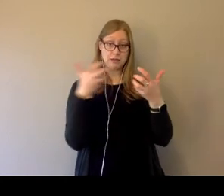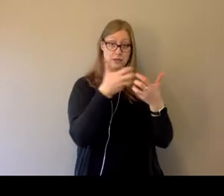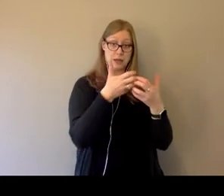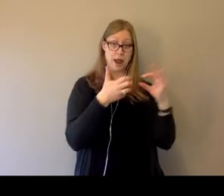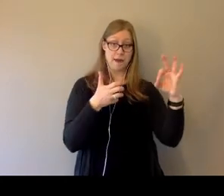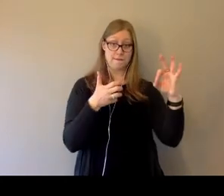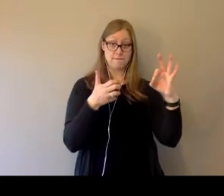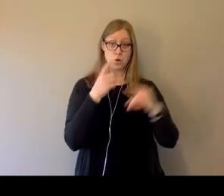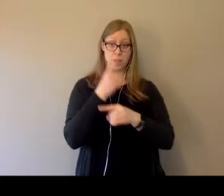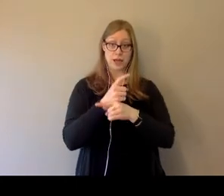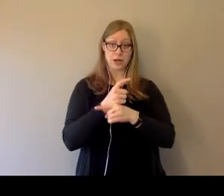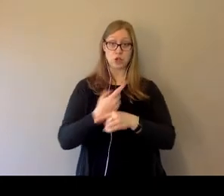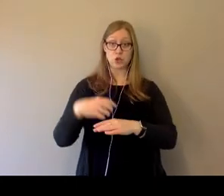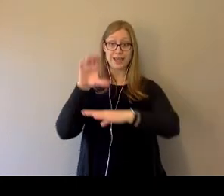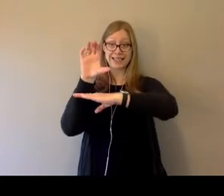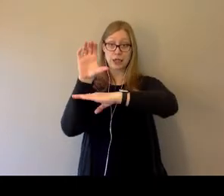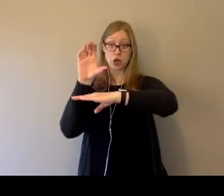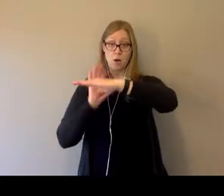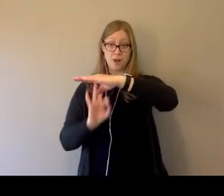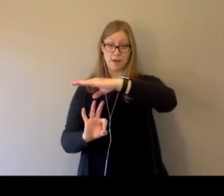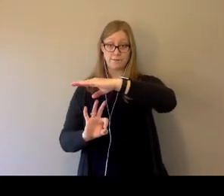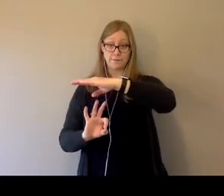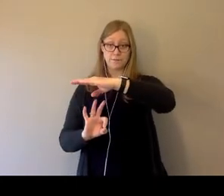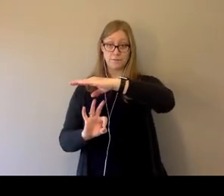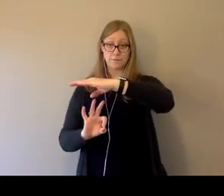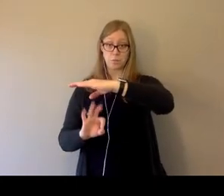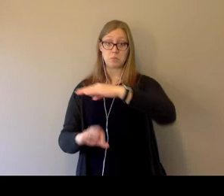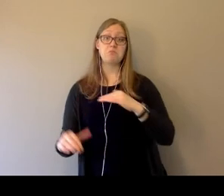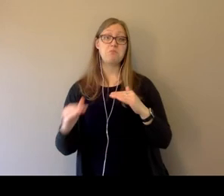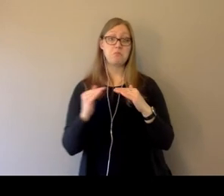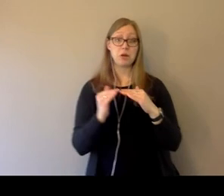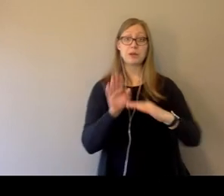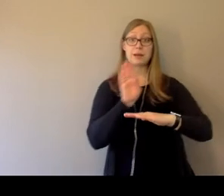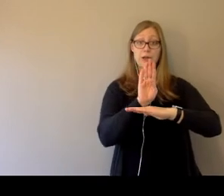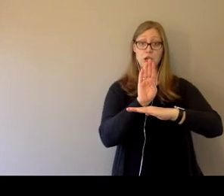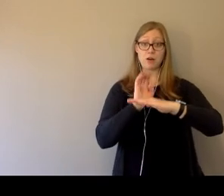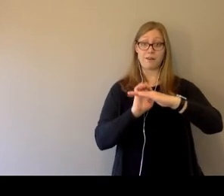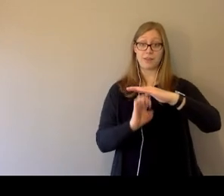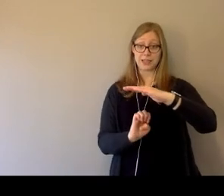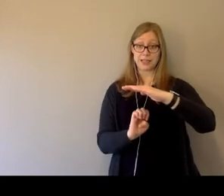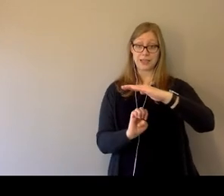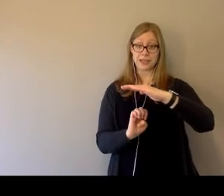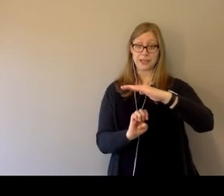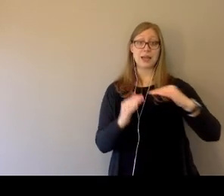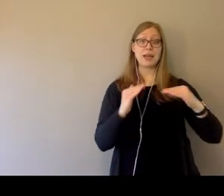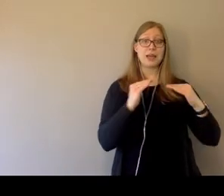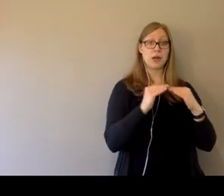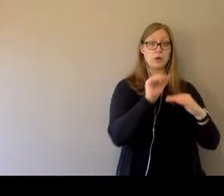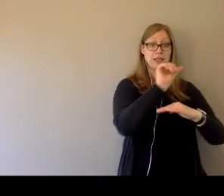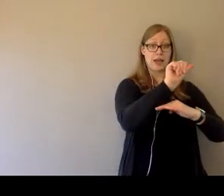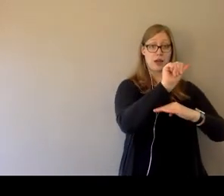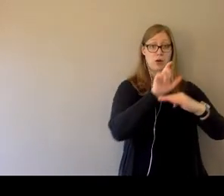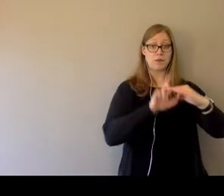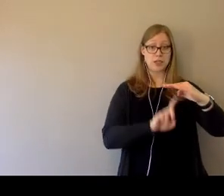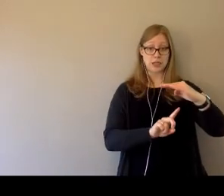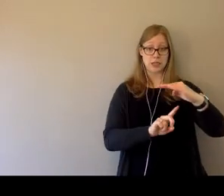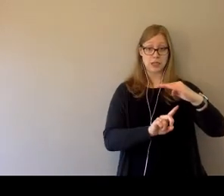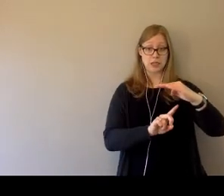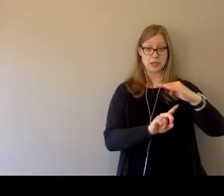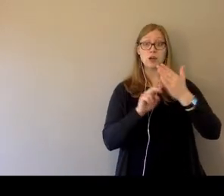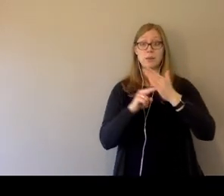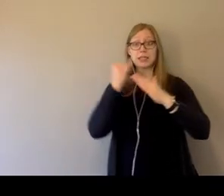to B over E, which is equal to A over D, if those sides are in proportion, they make